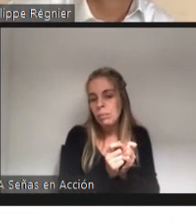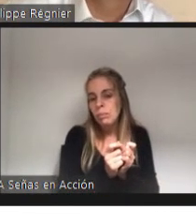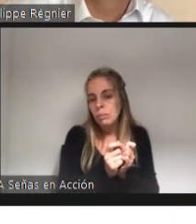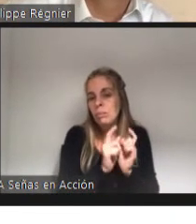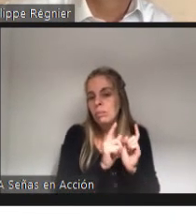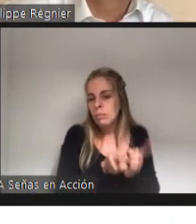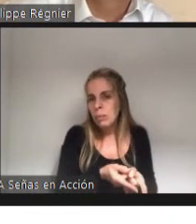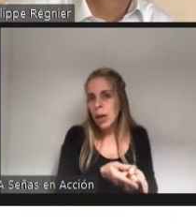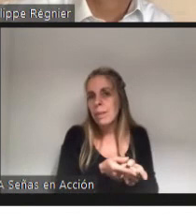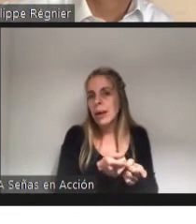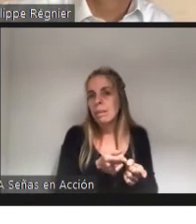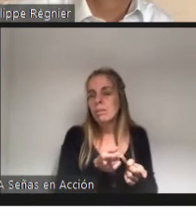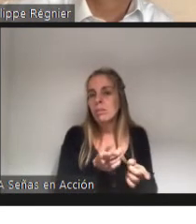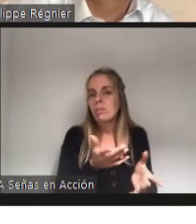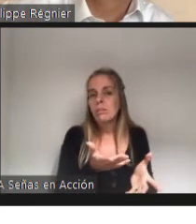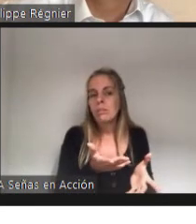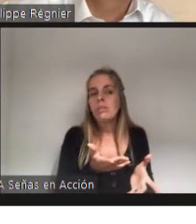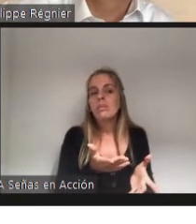that